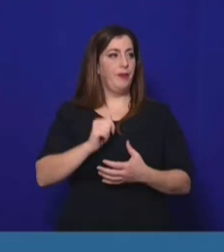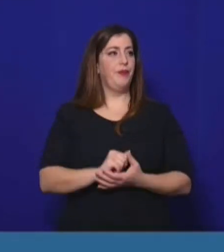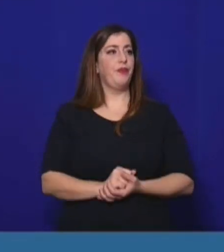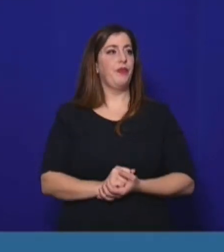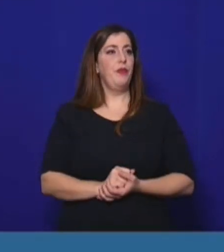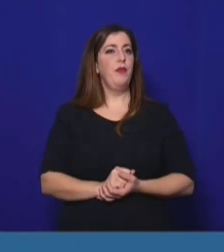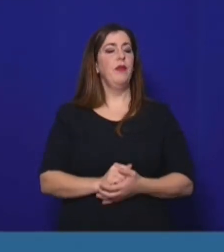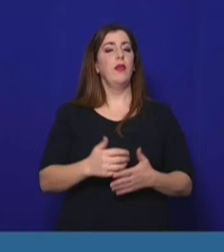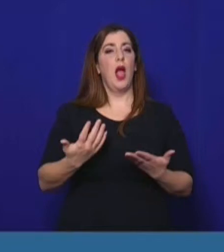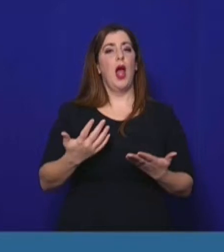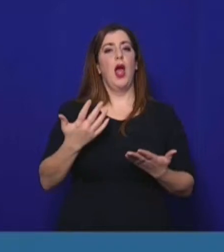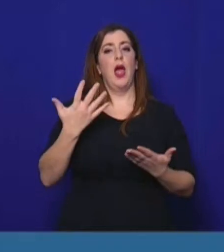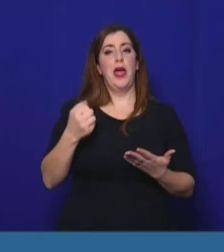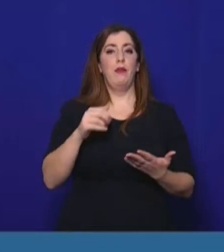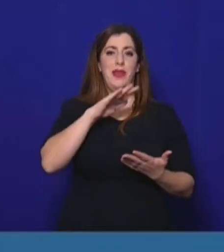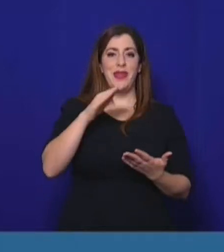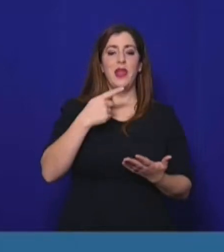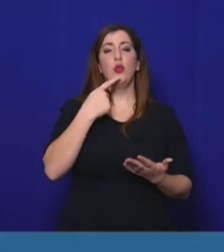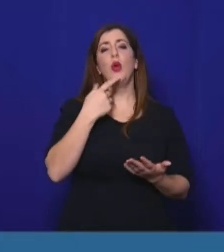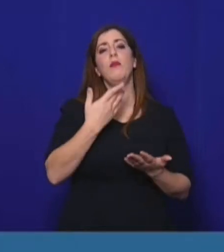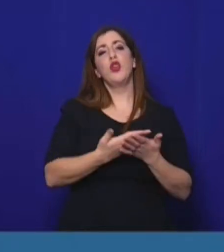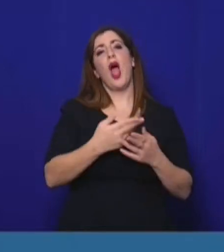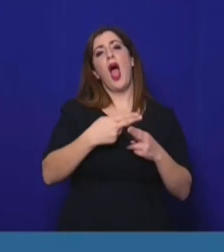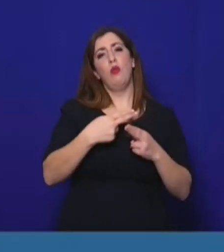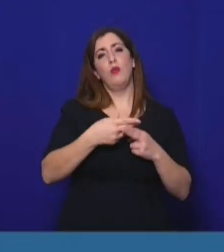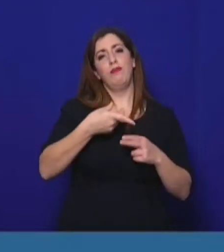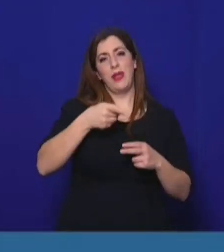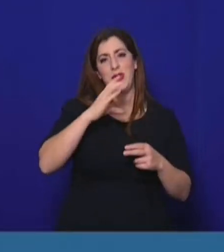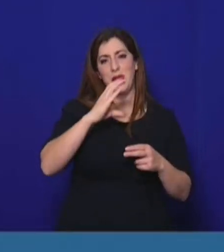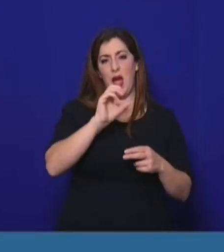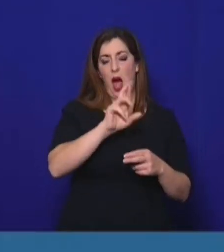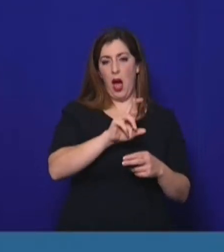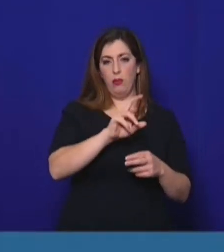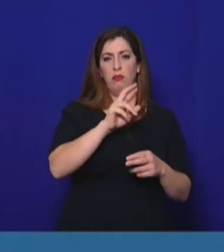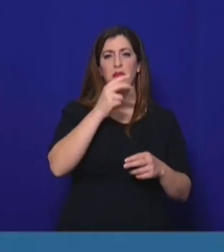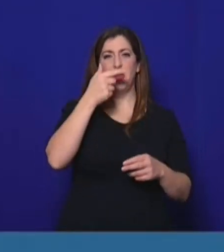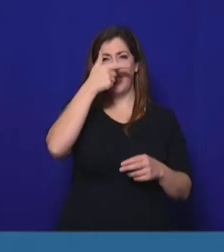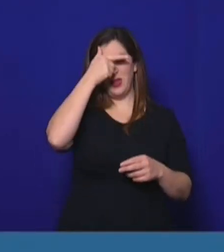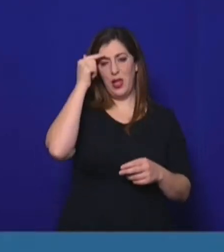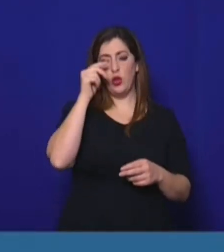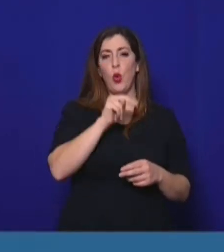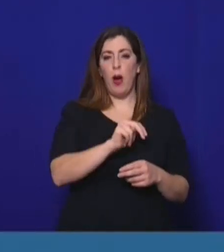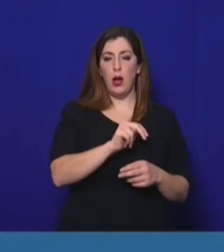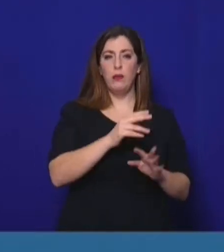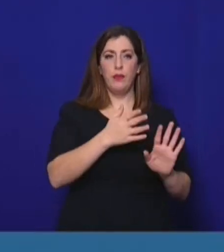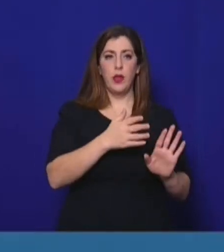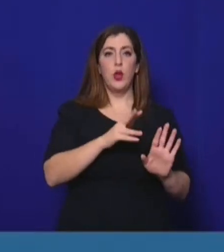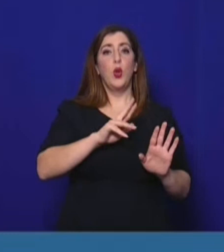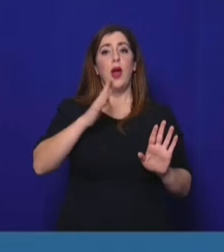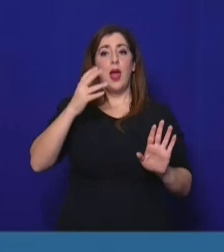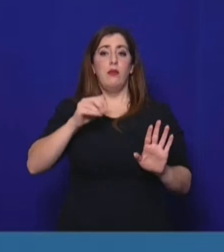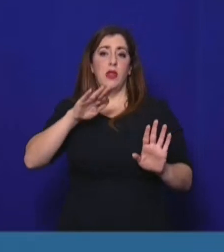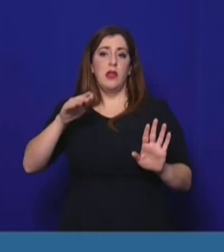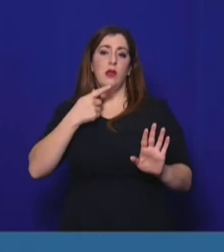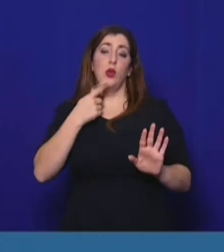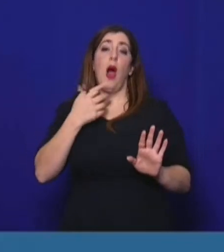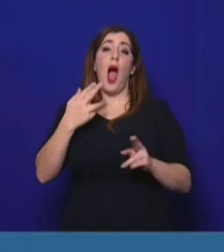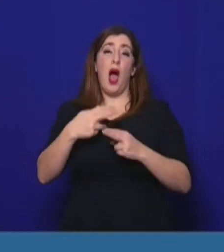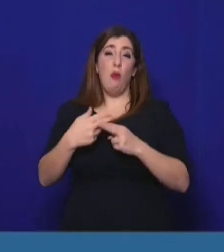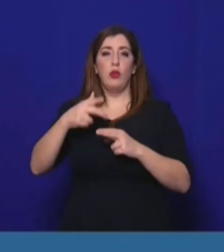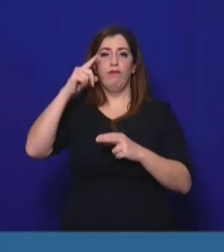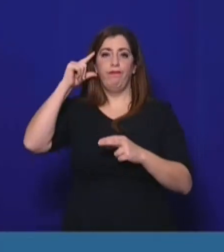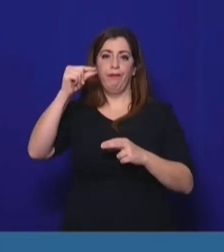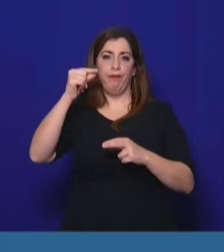tagħmel ukoll ir-rapid testing. Però aħna laħaqna ma' din id-domanda u allura għalhekk aħna nkun nistgħu nagħmlu t-testijiet